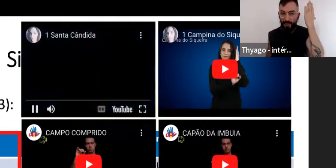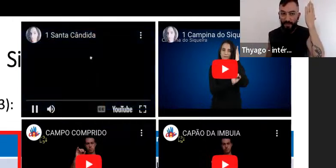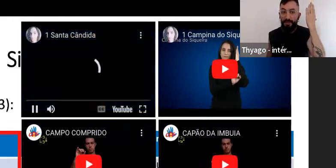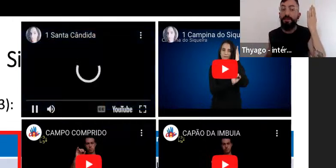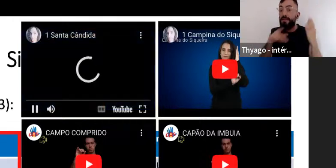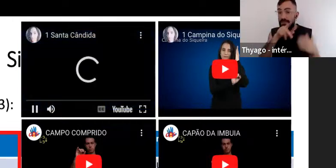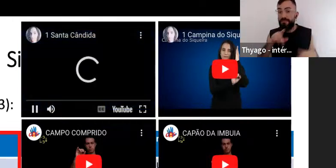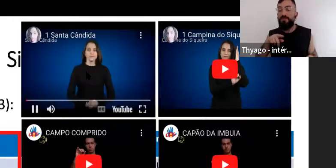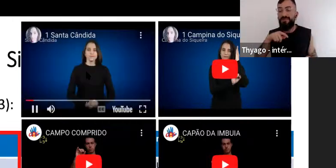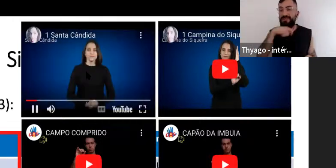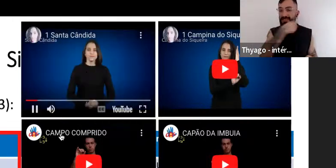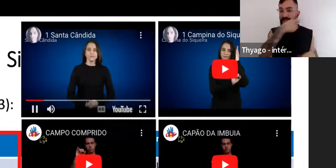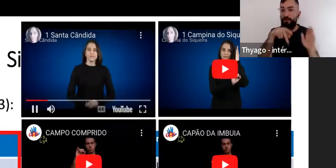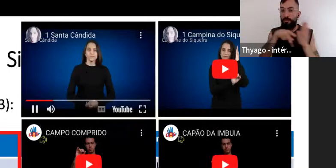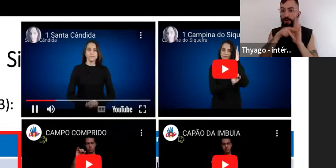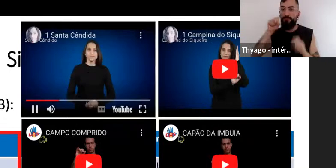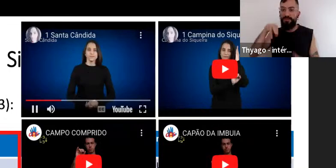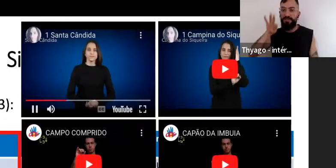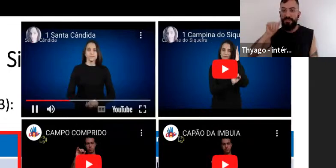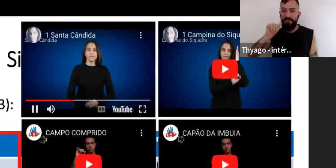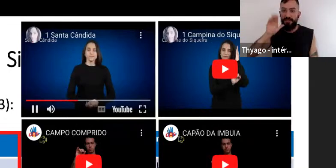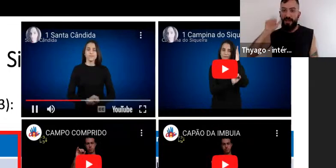Cândida.